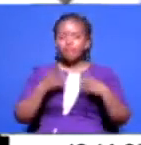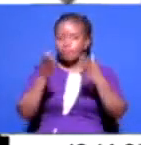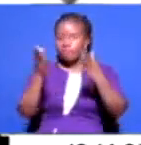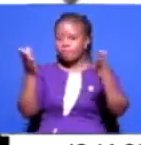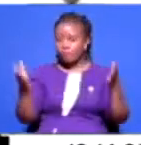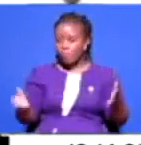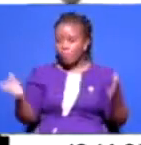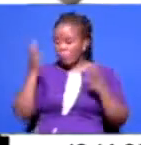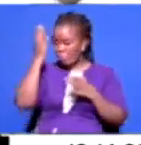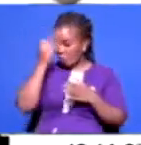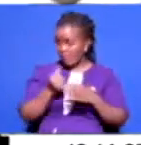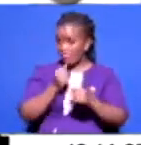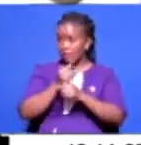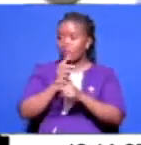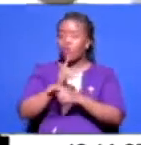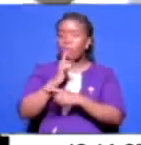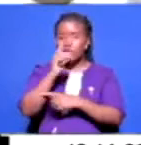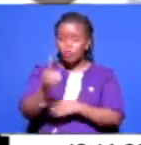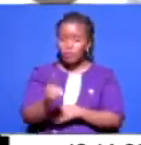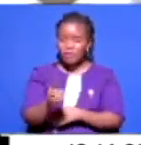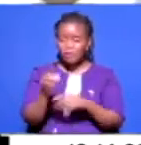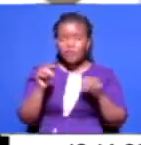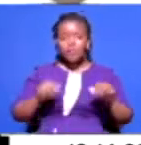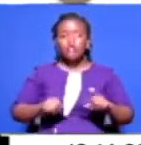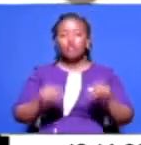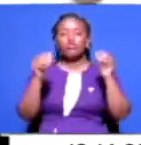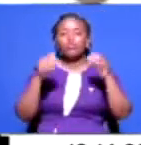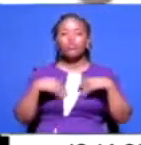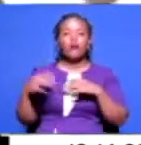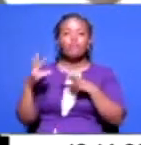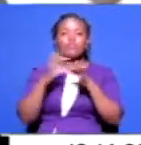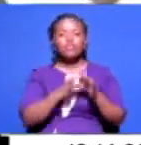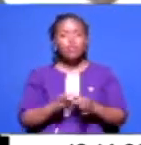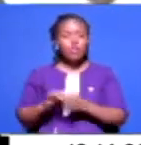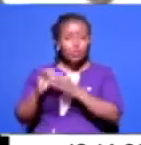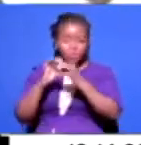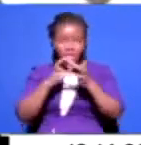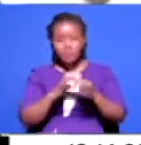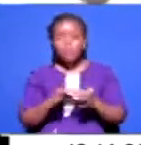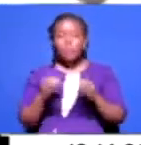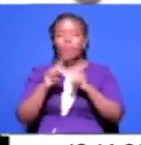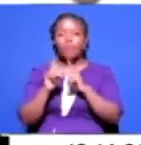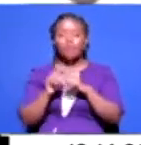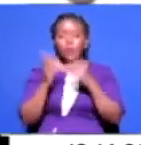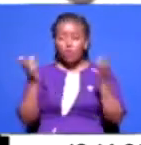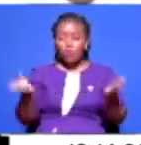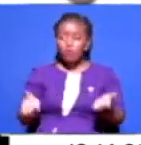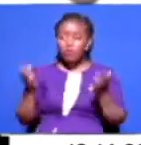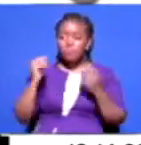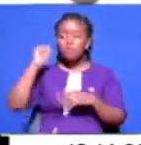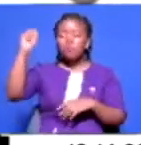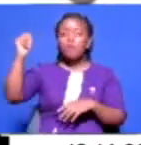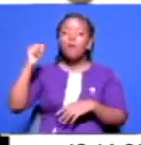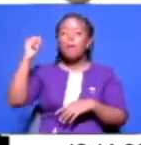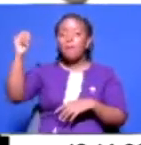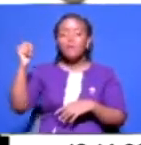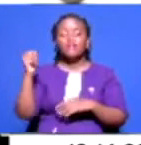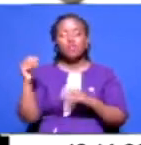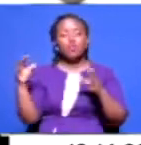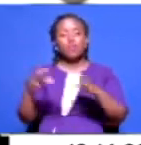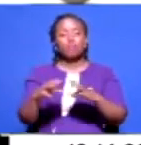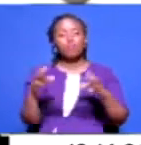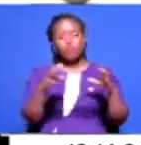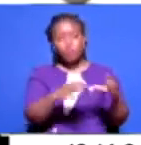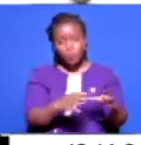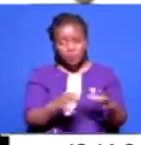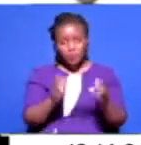ensure that they maintain unity and that the political class and